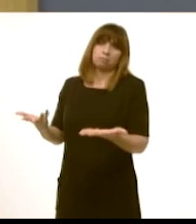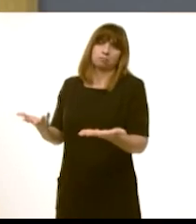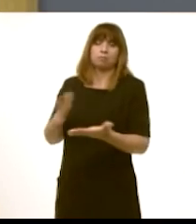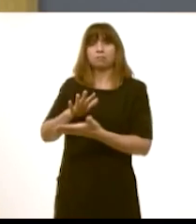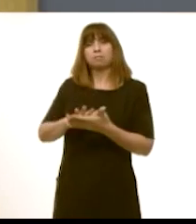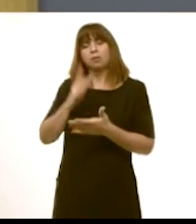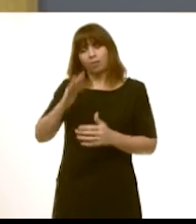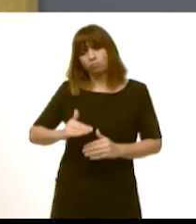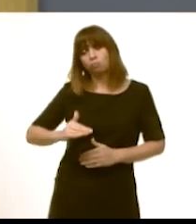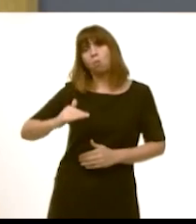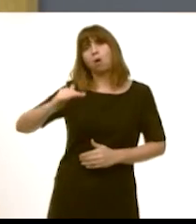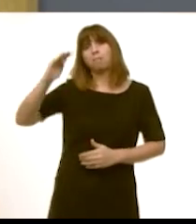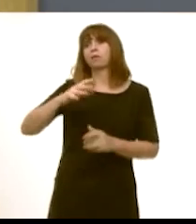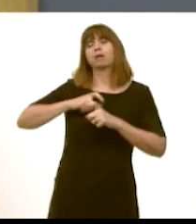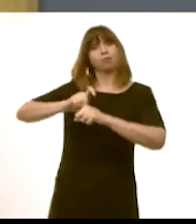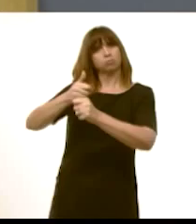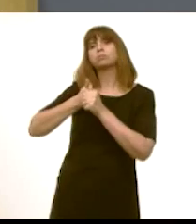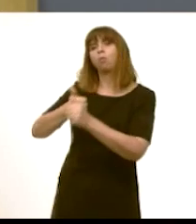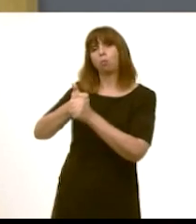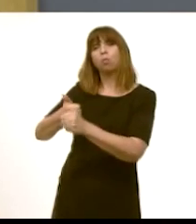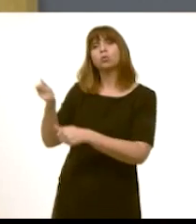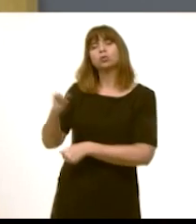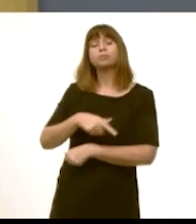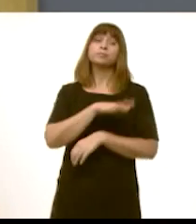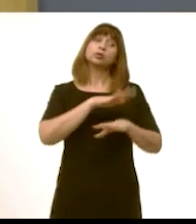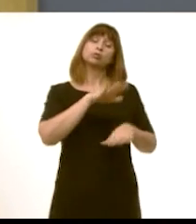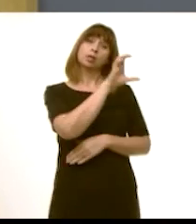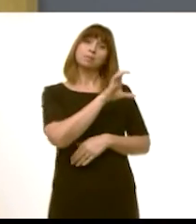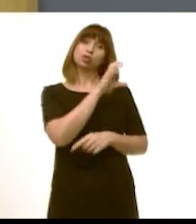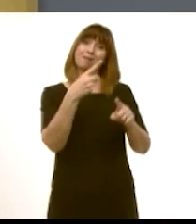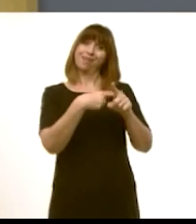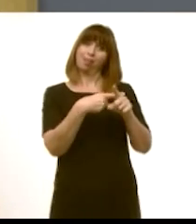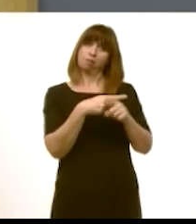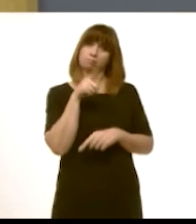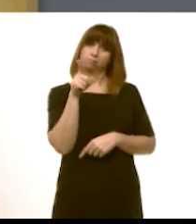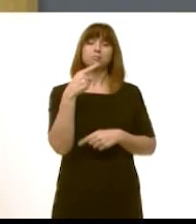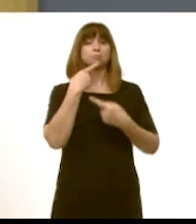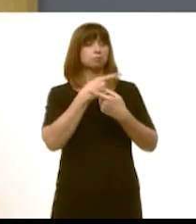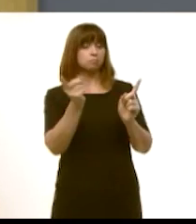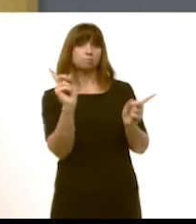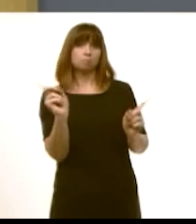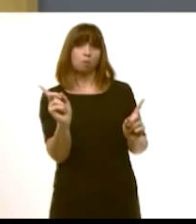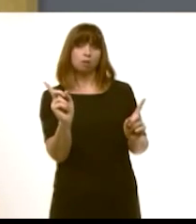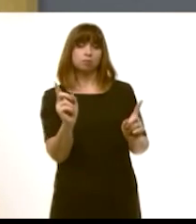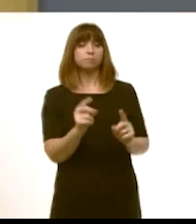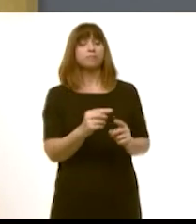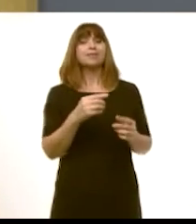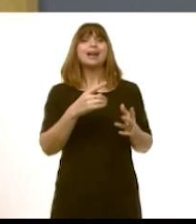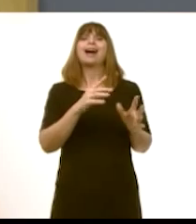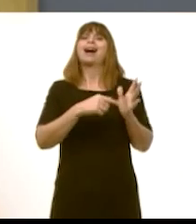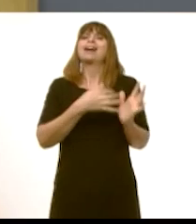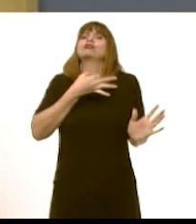on as adults as well. Now, according to the Children's Commissioner for England, around 2/3 of at-risk